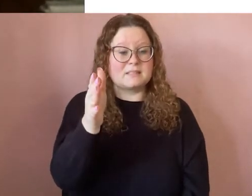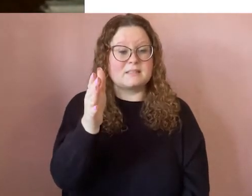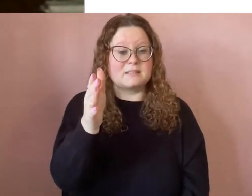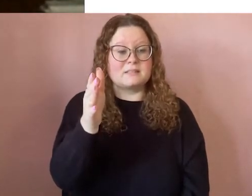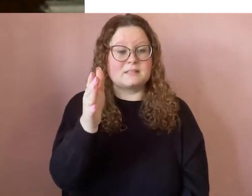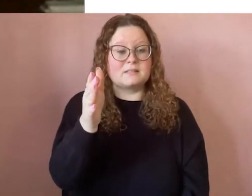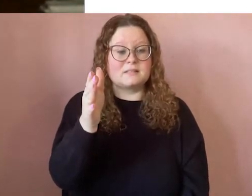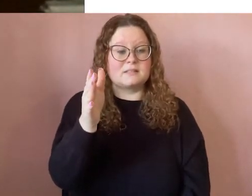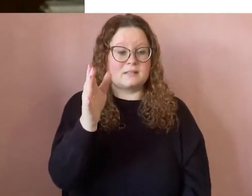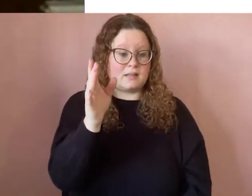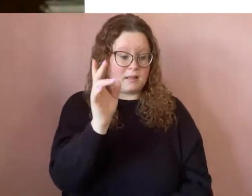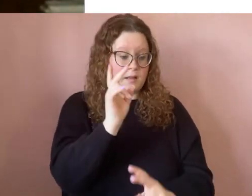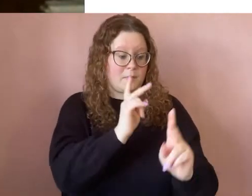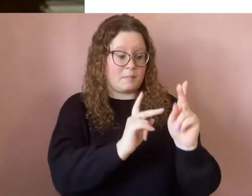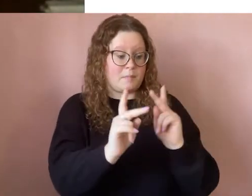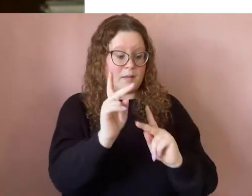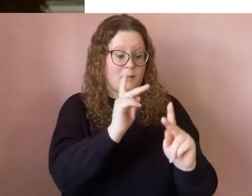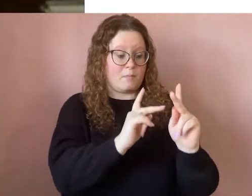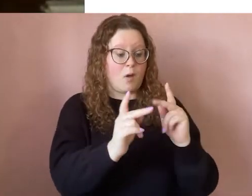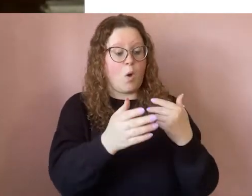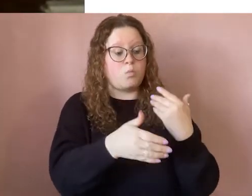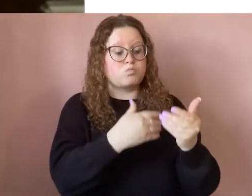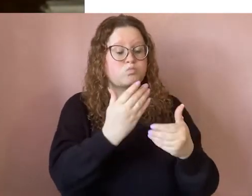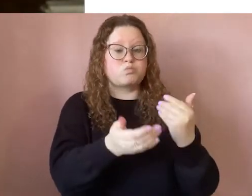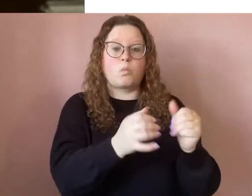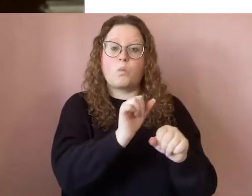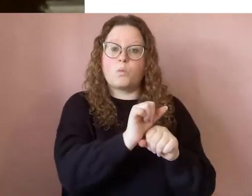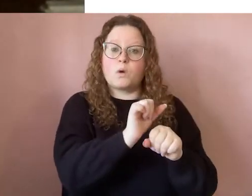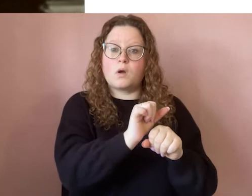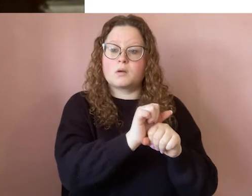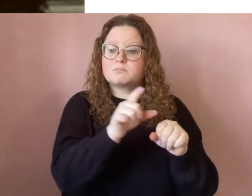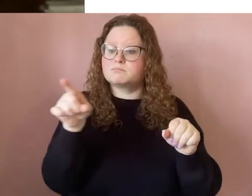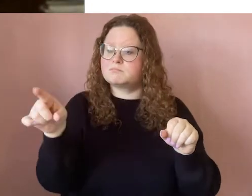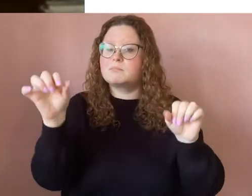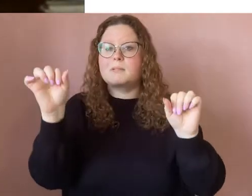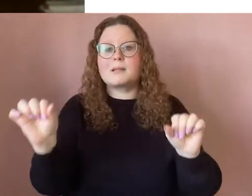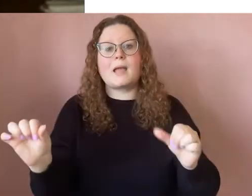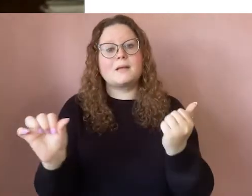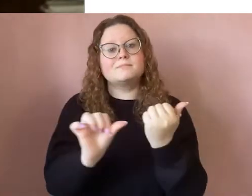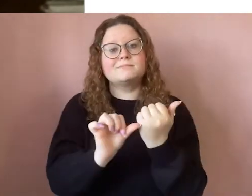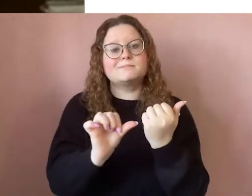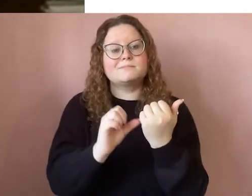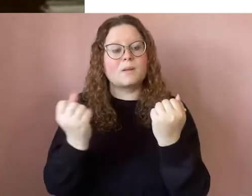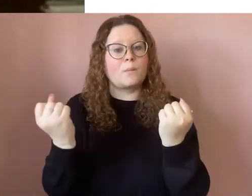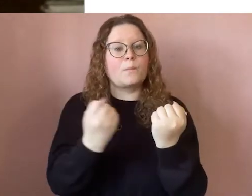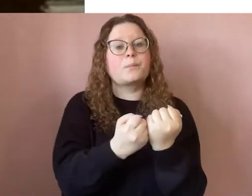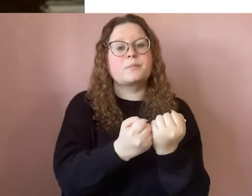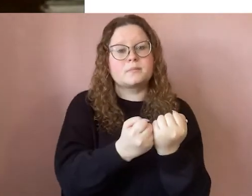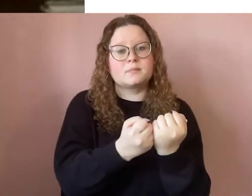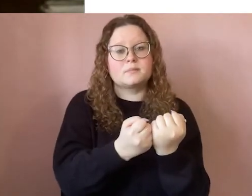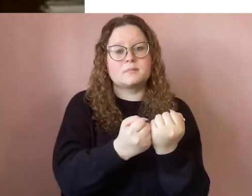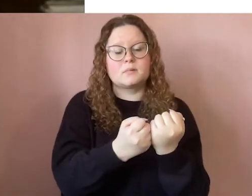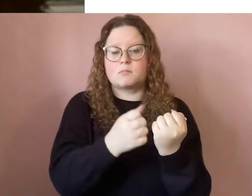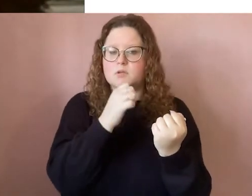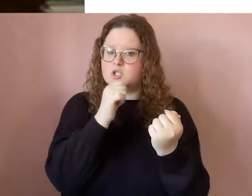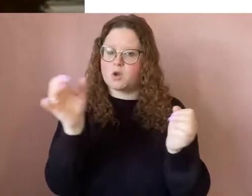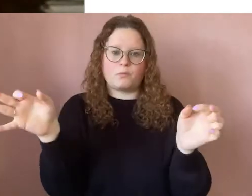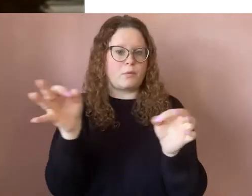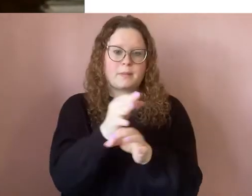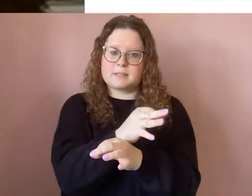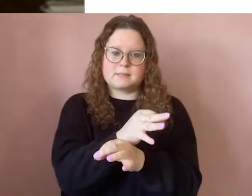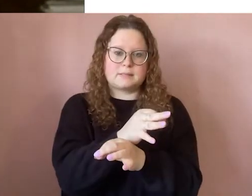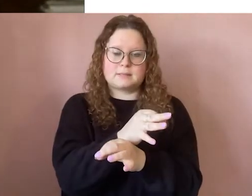national standards. We got to understand it. So I encourage you, for those of you who are hearing me, learn